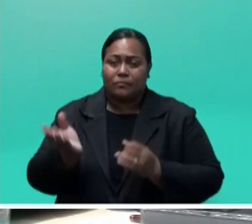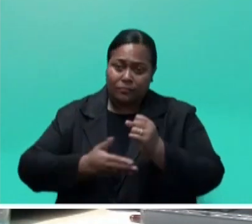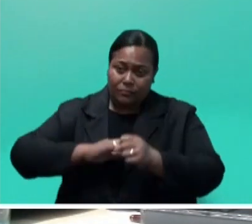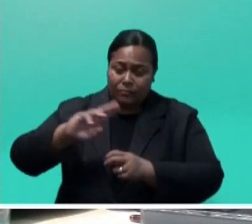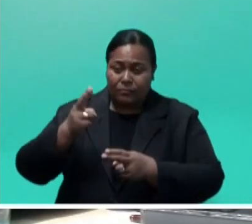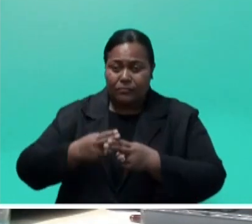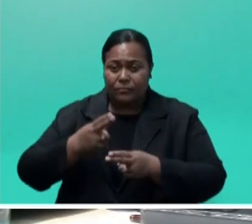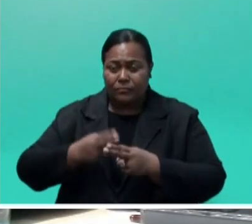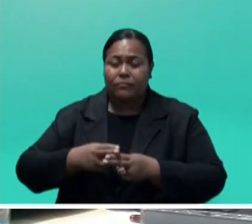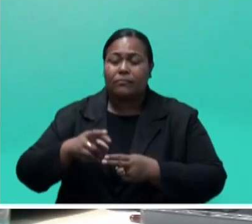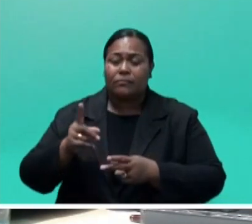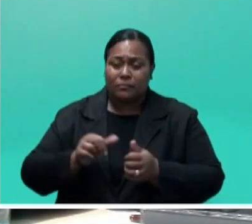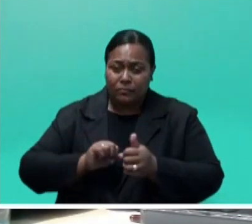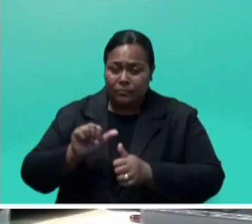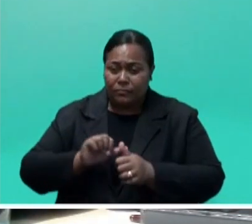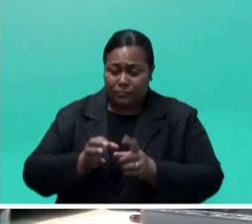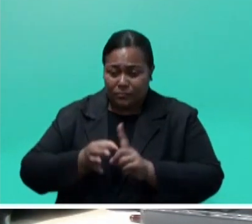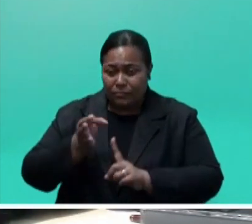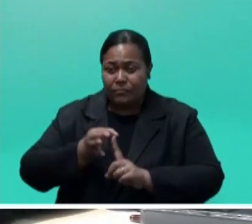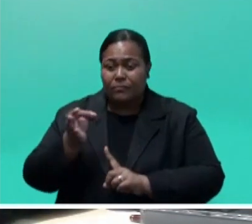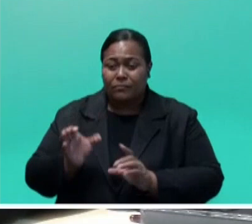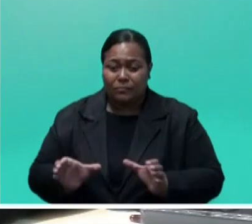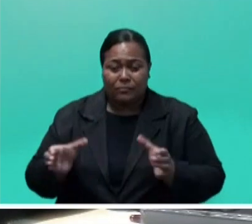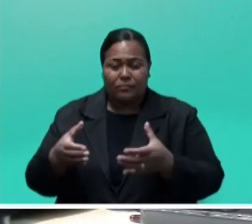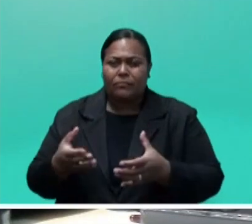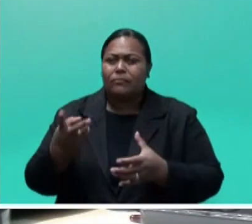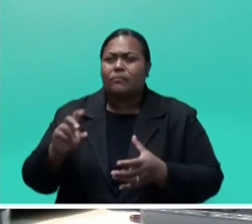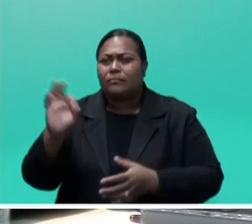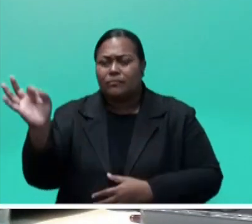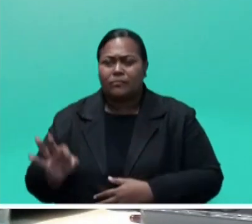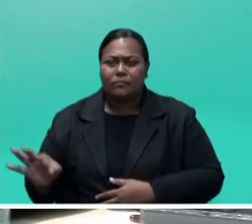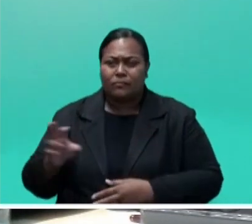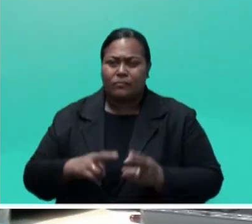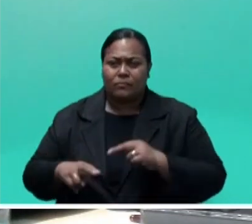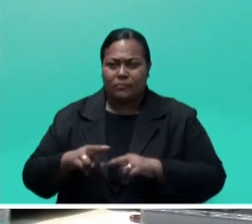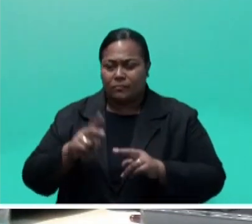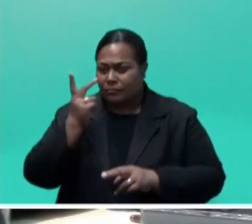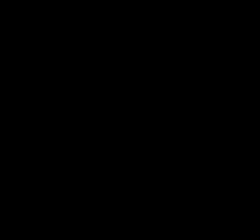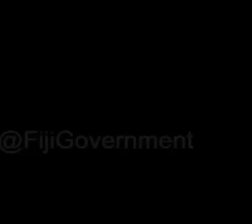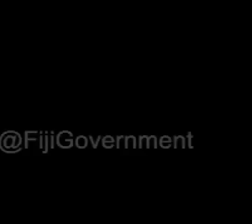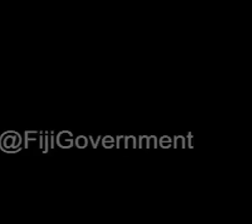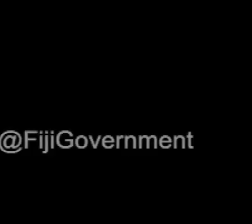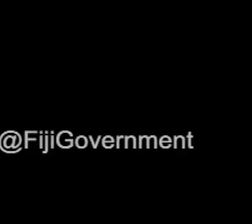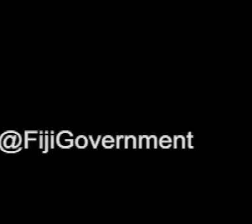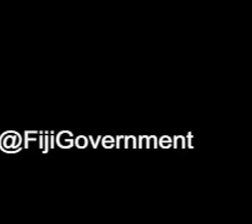sugarcane industry and the livelihoods of nearly 20% of Fiji's population. Thank you, sir.